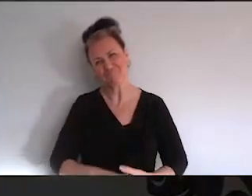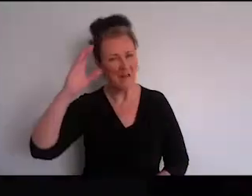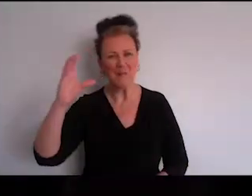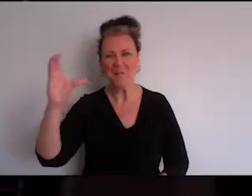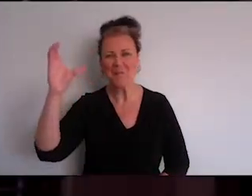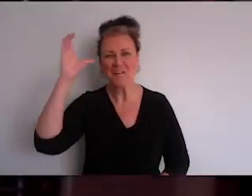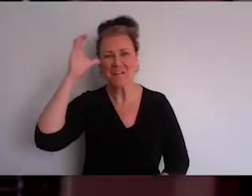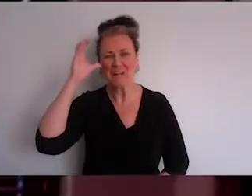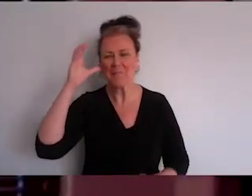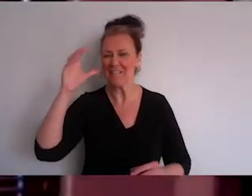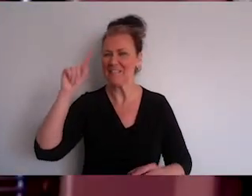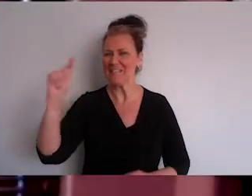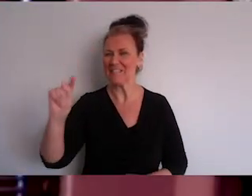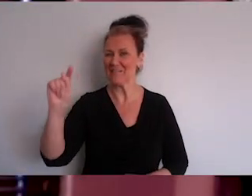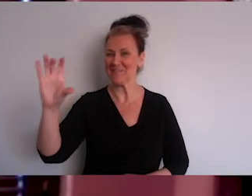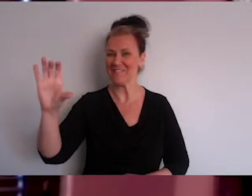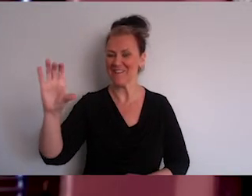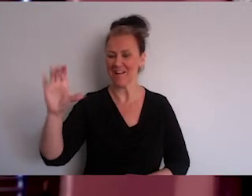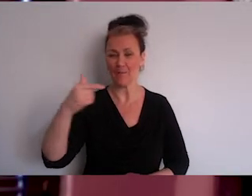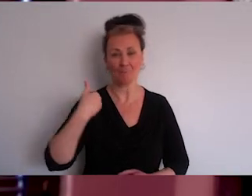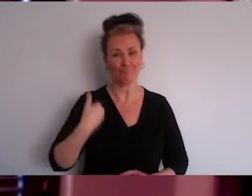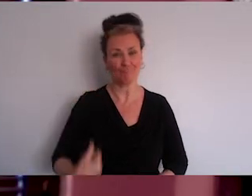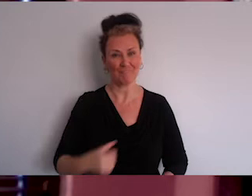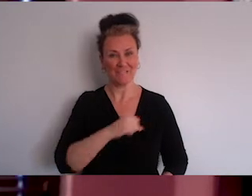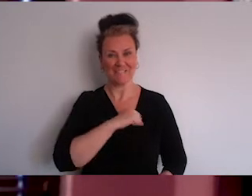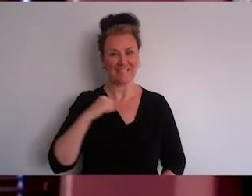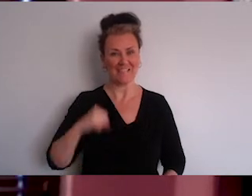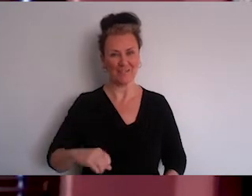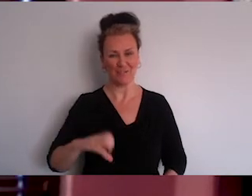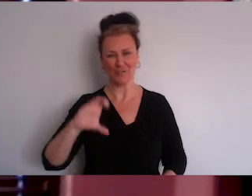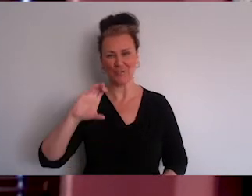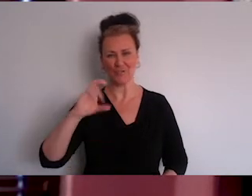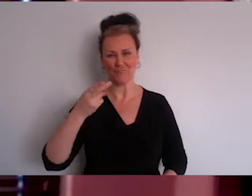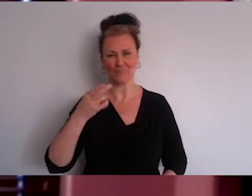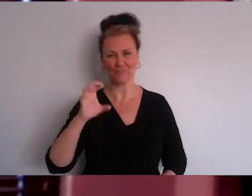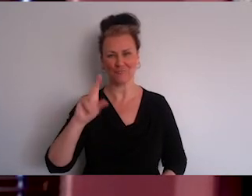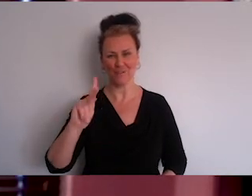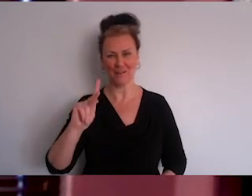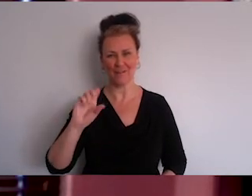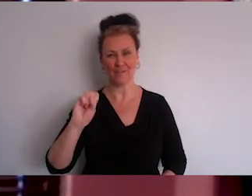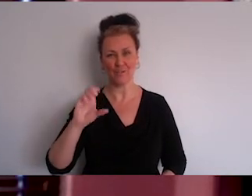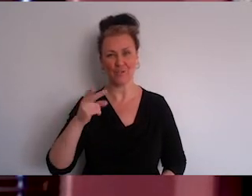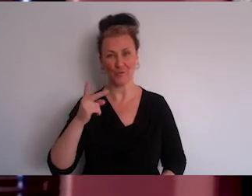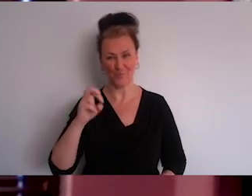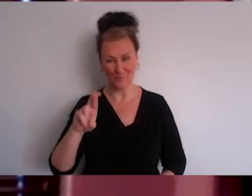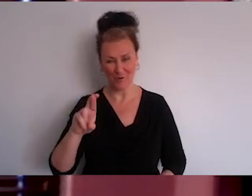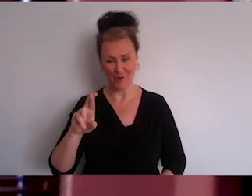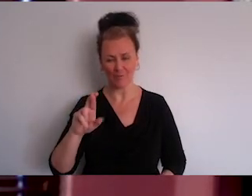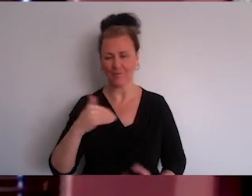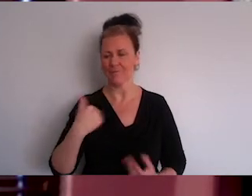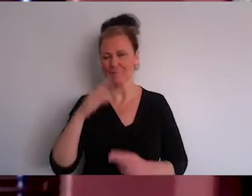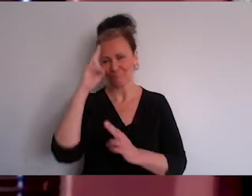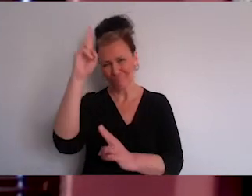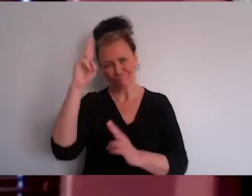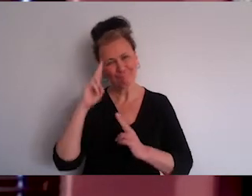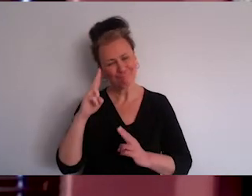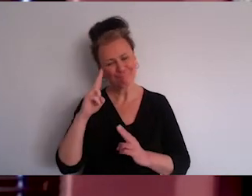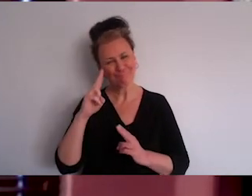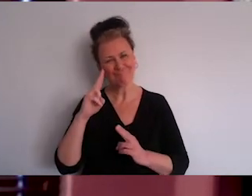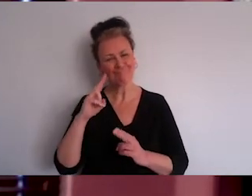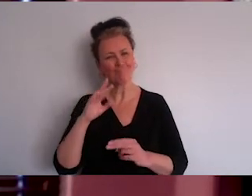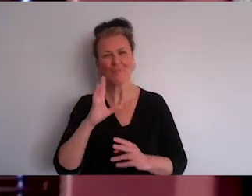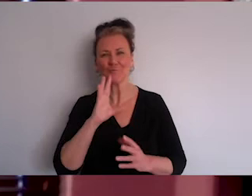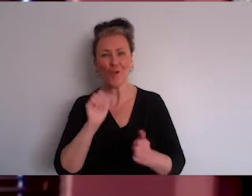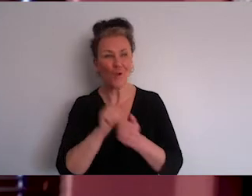Congratulations. Hello to Columbia Teachers College. This is Senator Chuck Schumer, and it's my honor to address the faculty